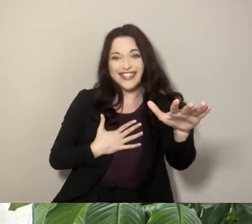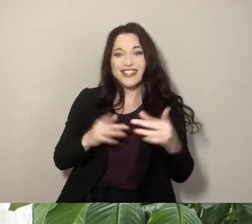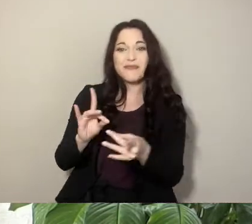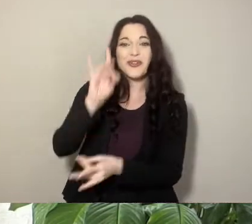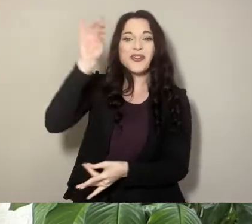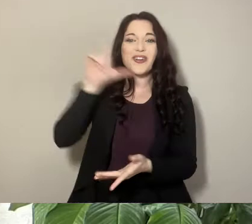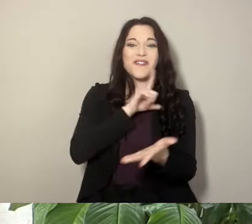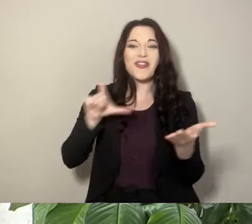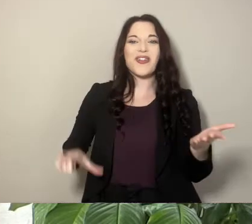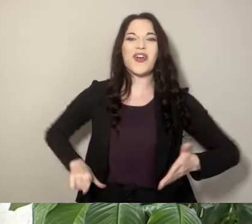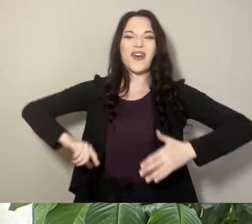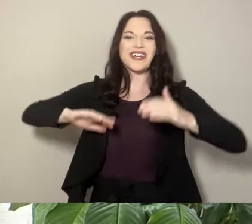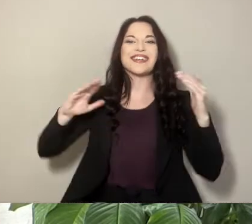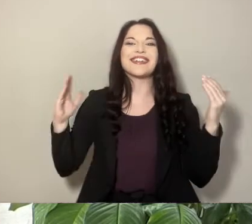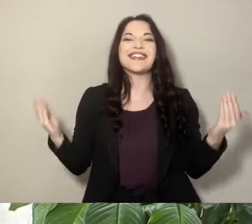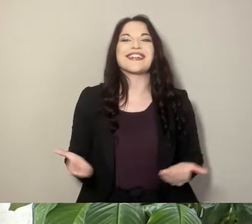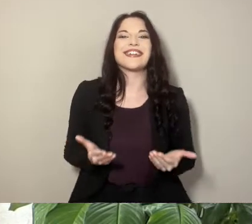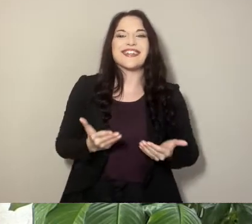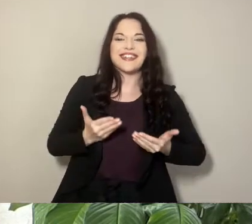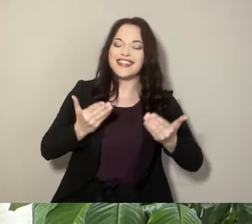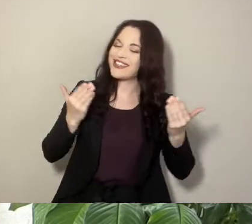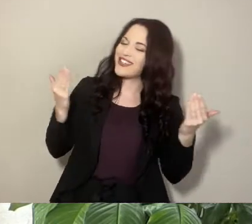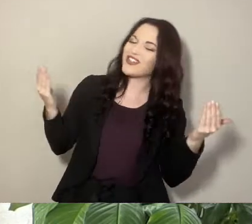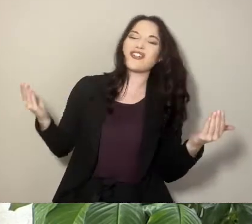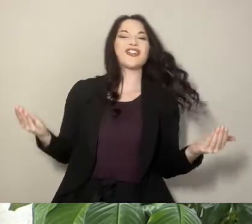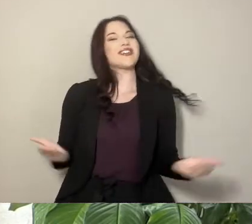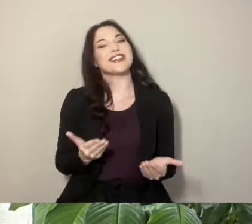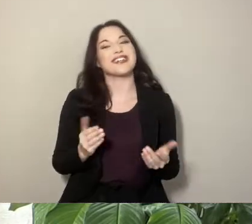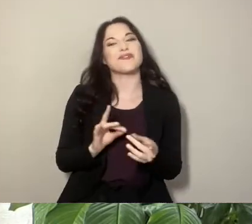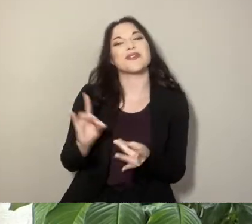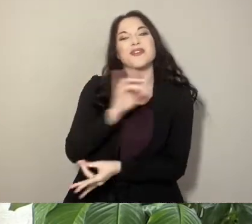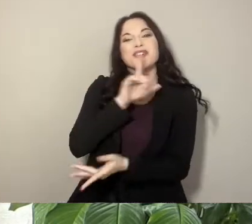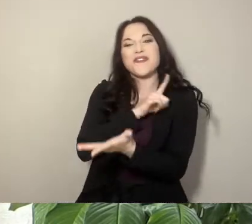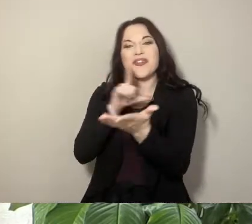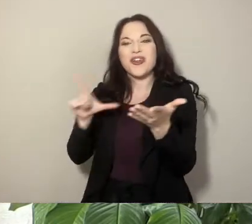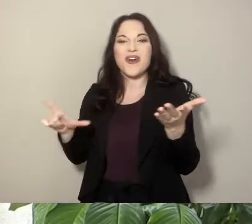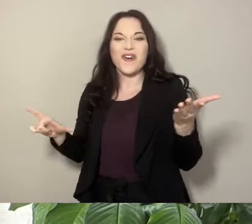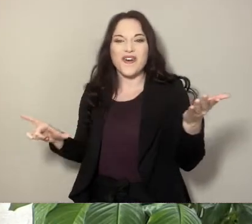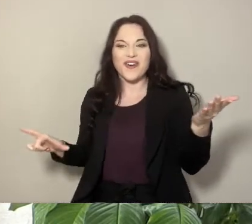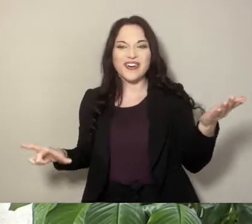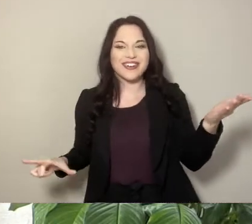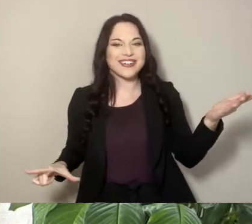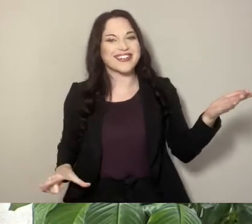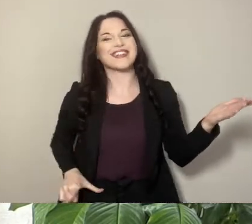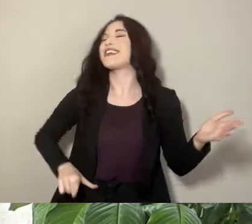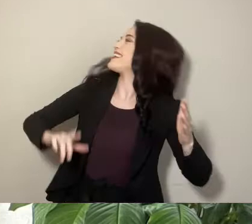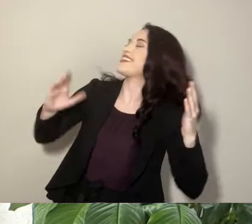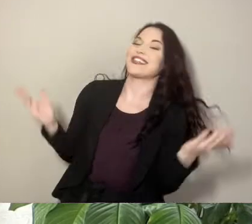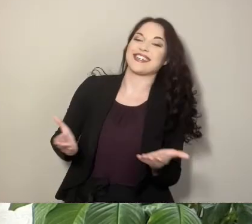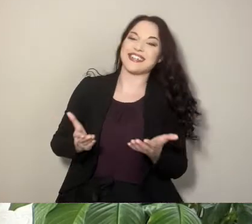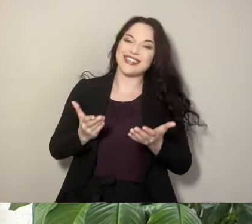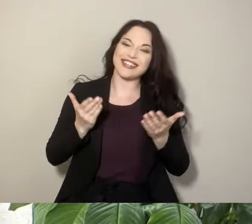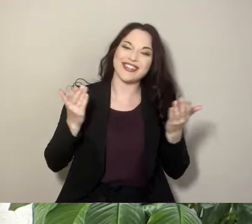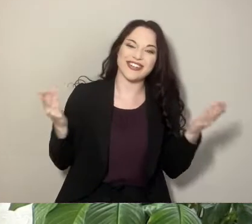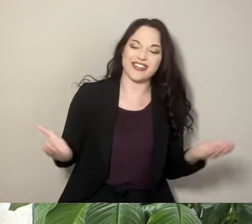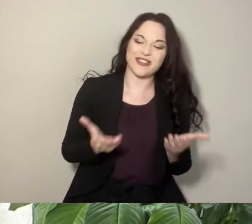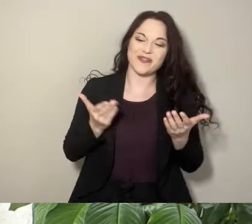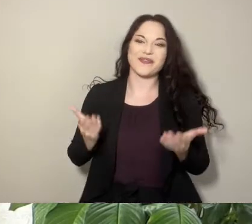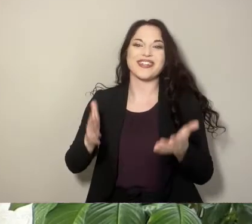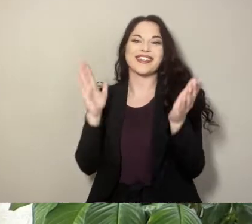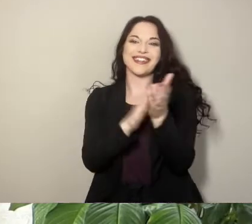atmosphere. The Spirit of the Lord is here. The Spirit of the Lord is here.